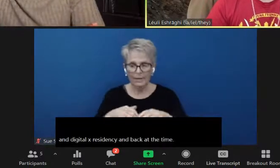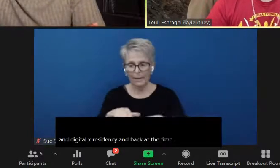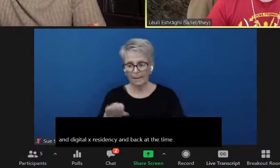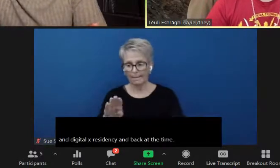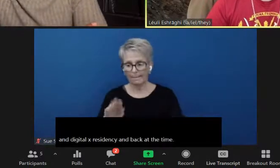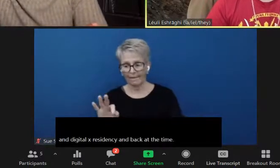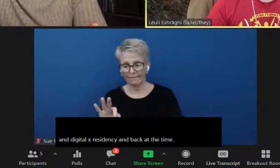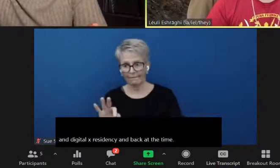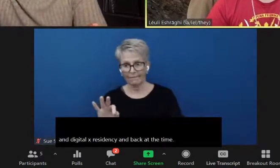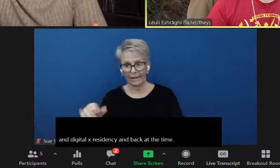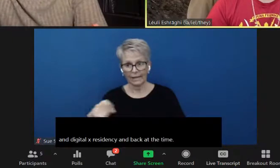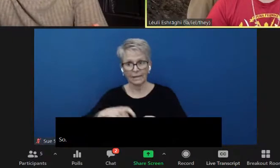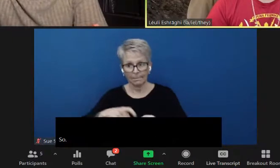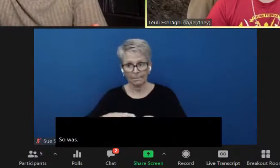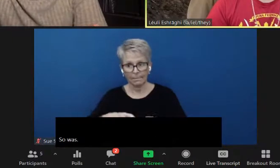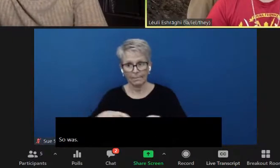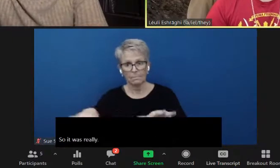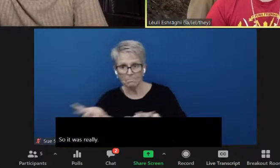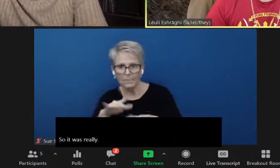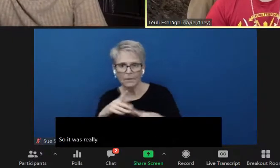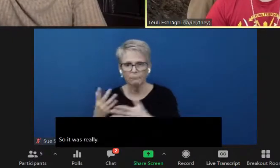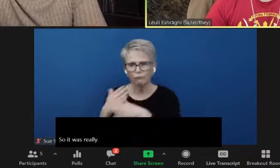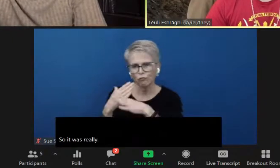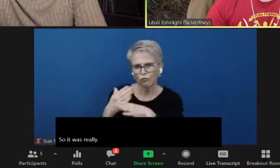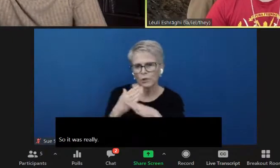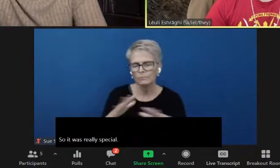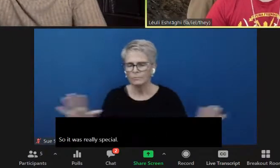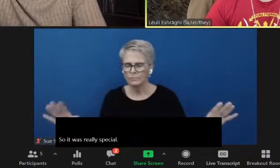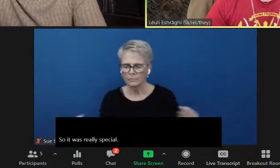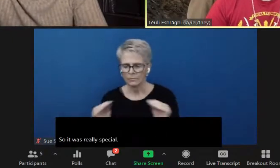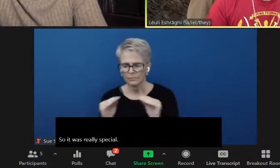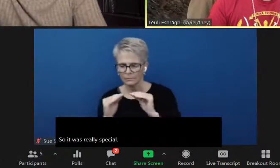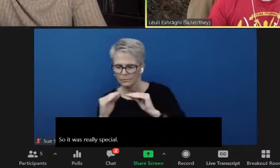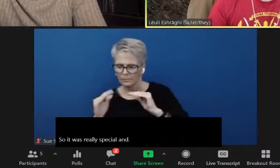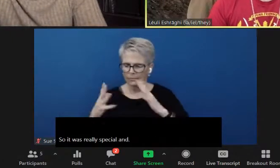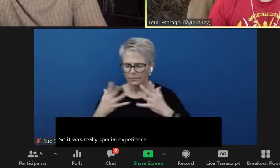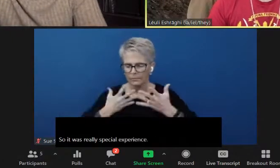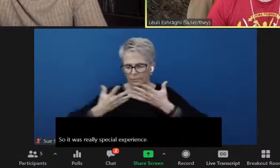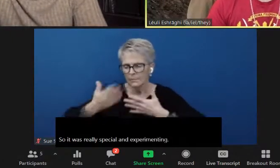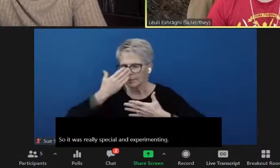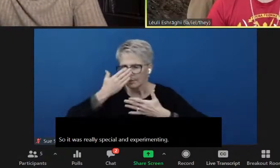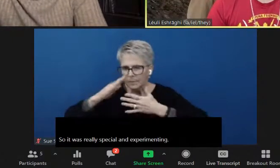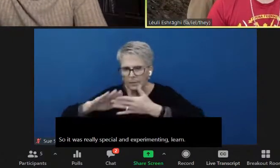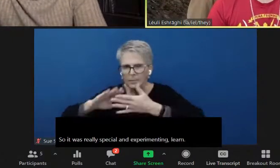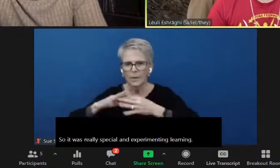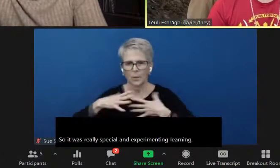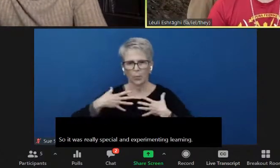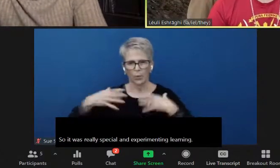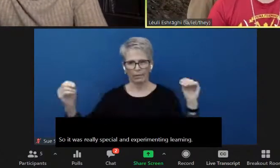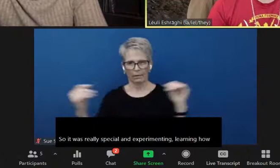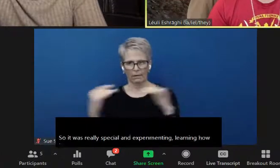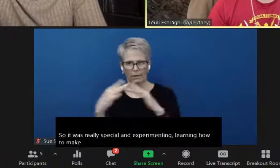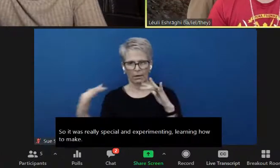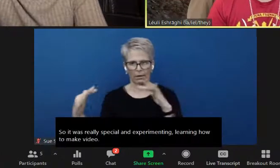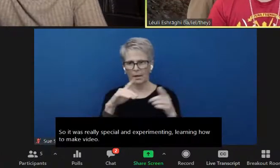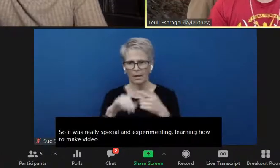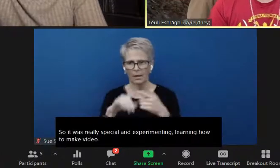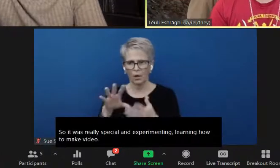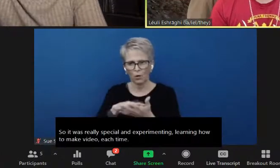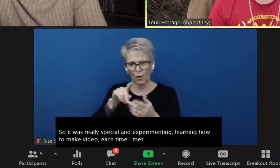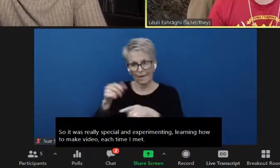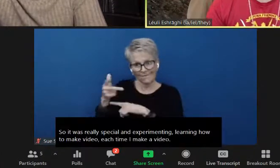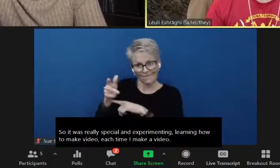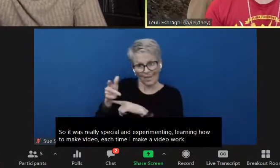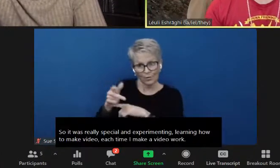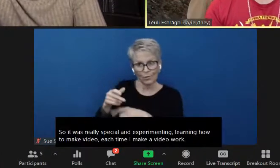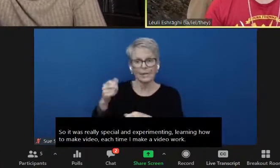time. So it was really special, and you know, experimenting, learning how to make video. Each time I make a